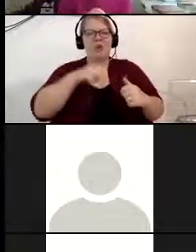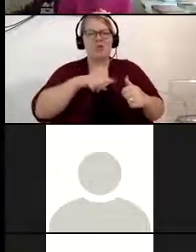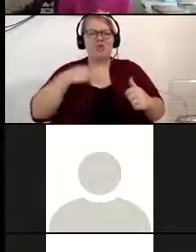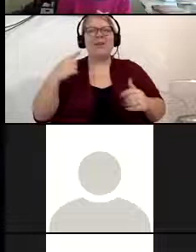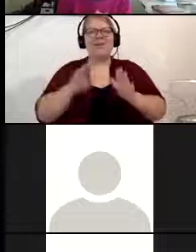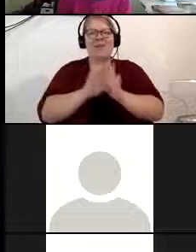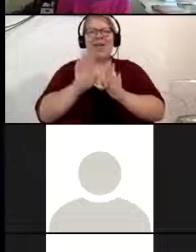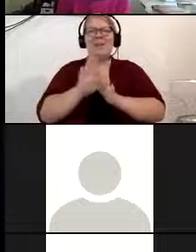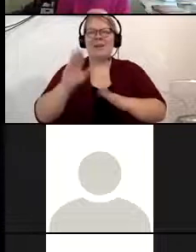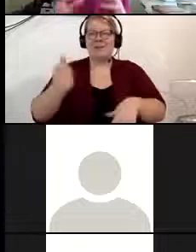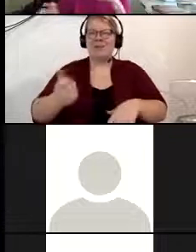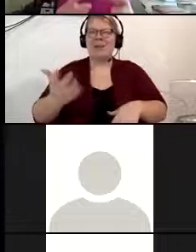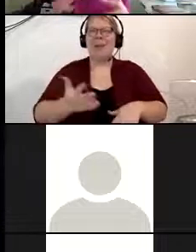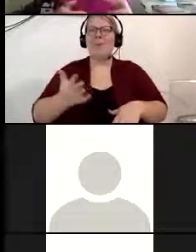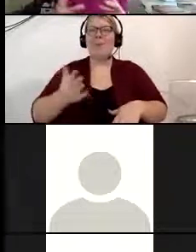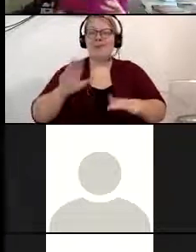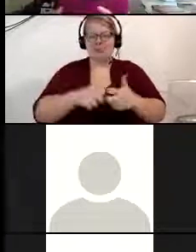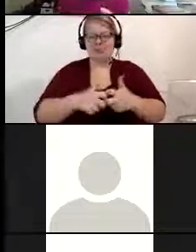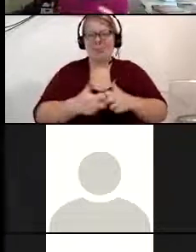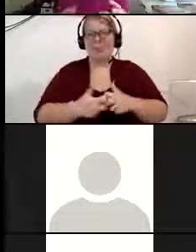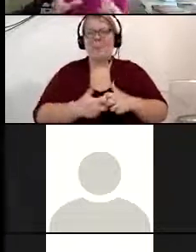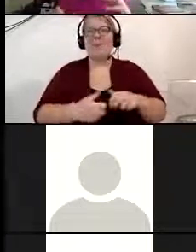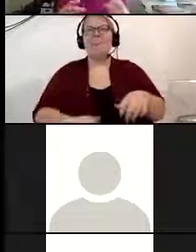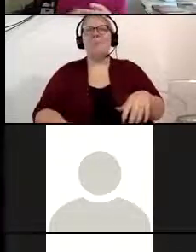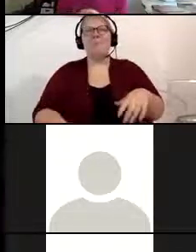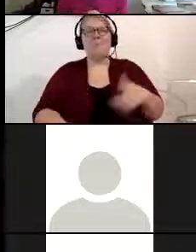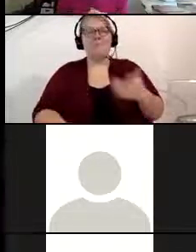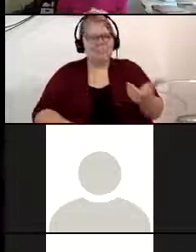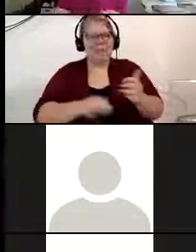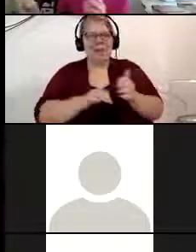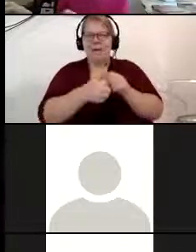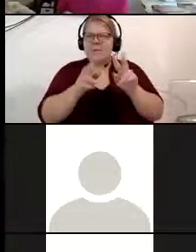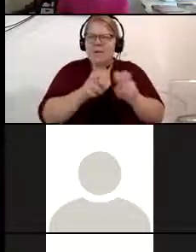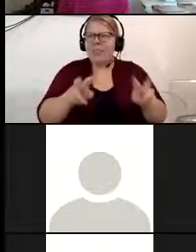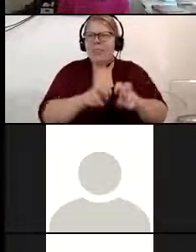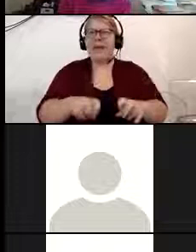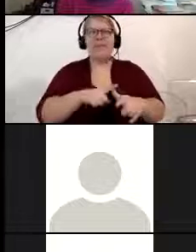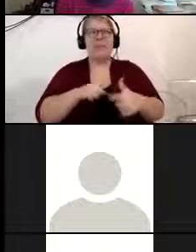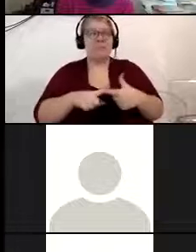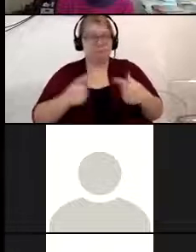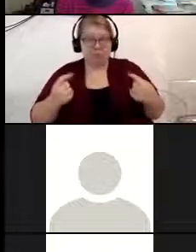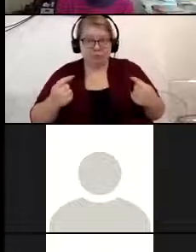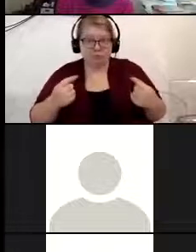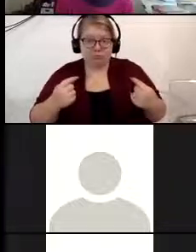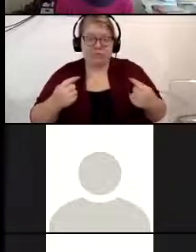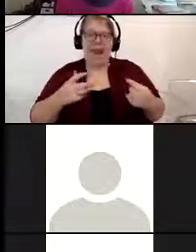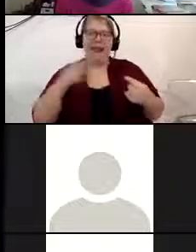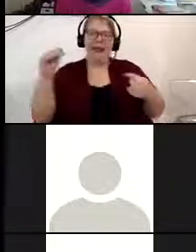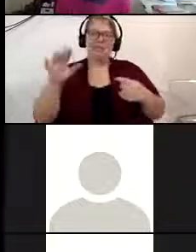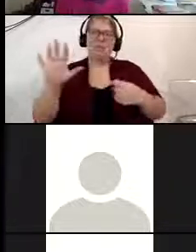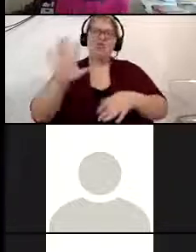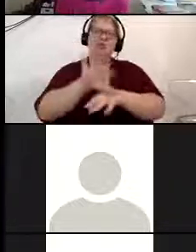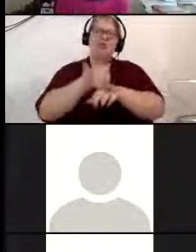related to gambling behaviors. Well, how do we look at that and what do we do about that? And then the traditional